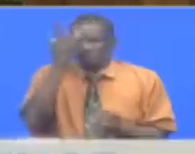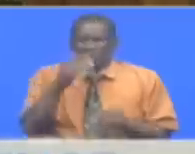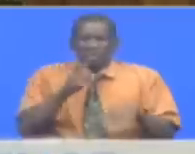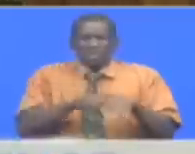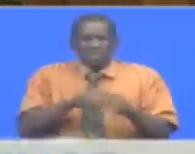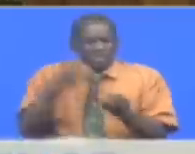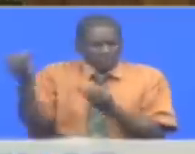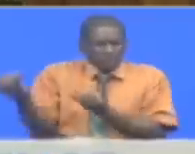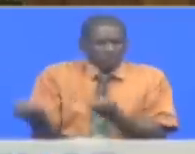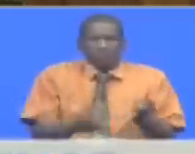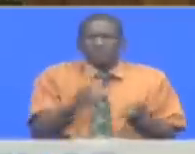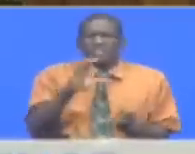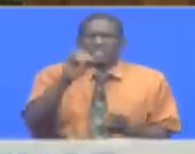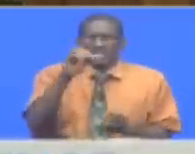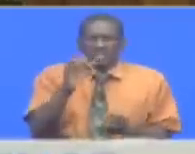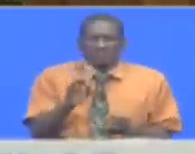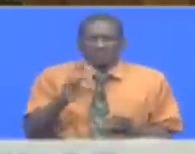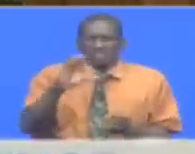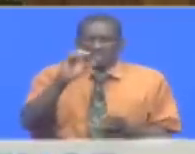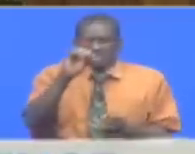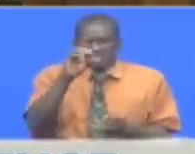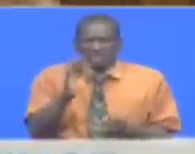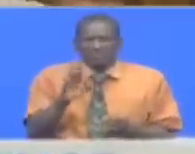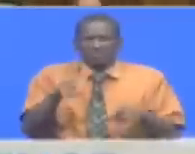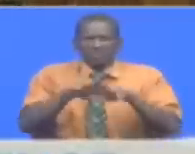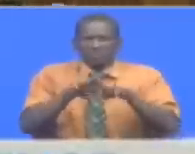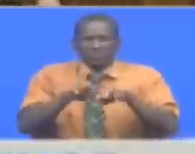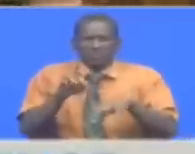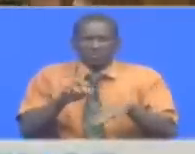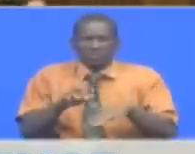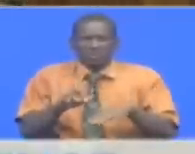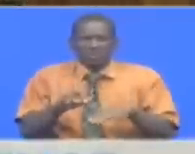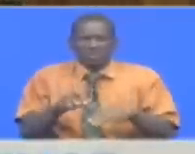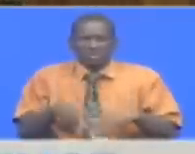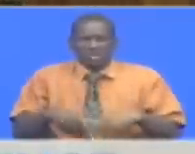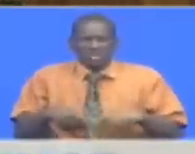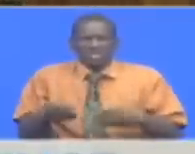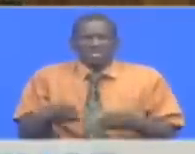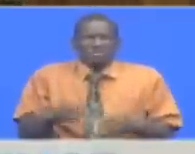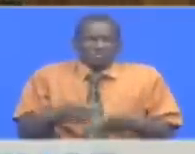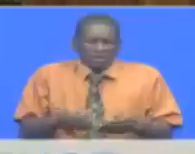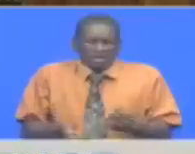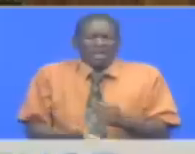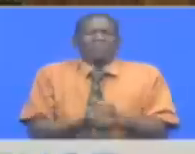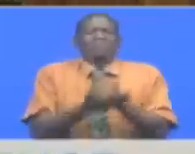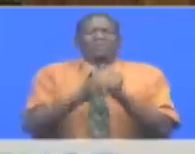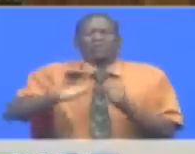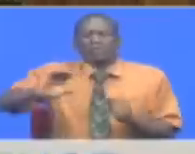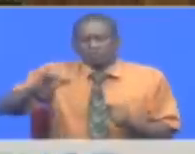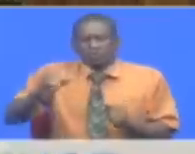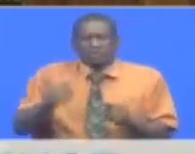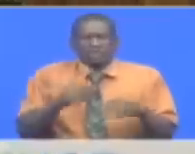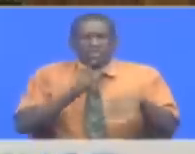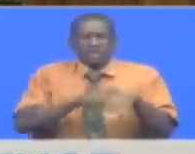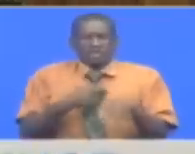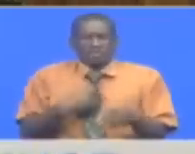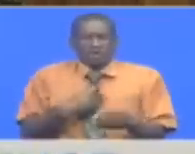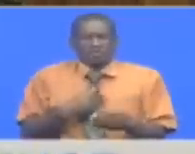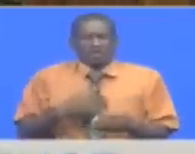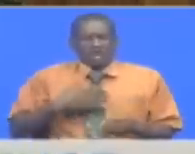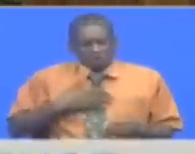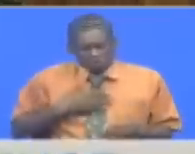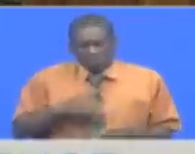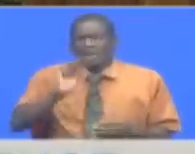introduced CDF, we also touched to the constituency. So when you have an honorable member of